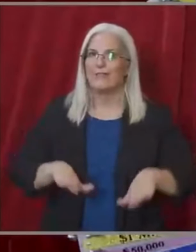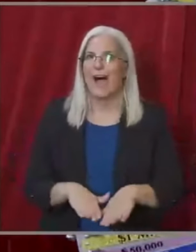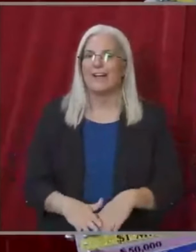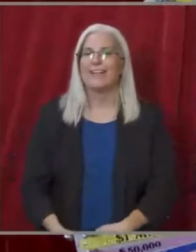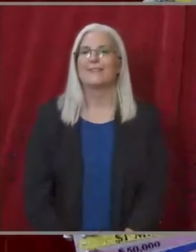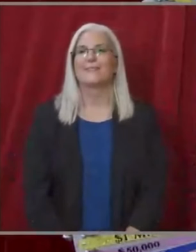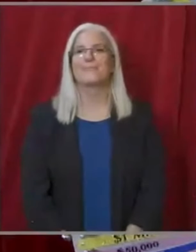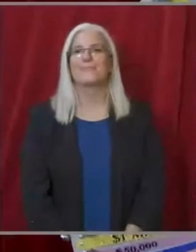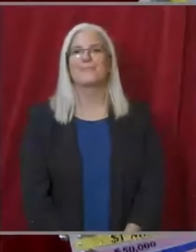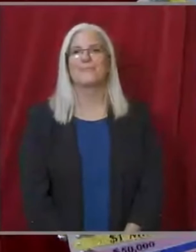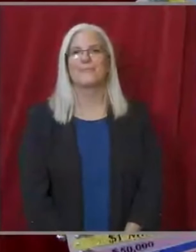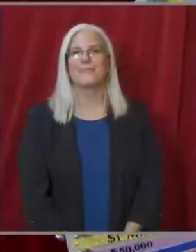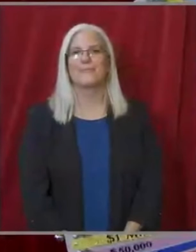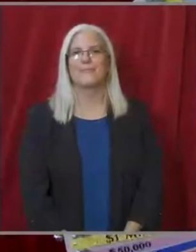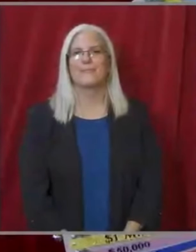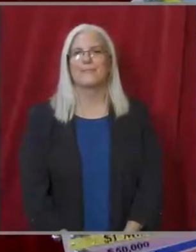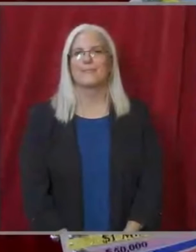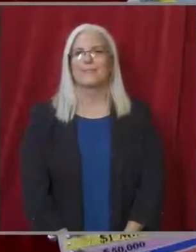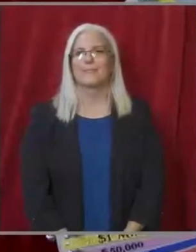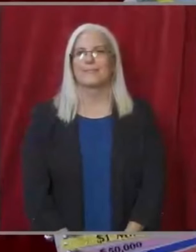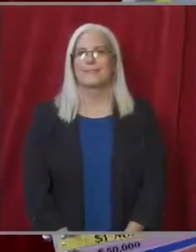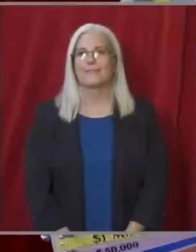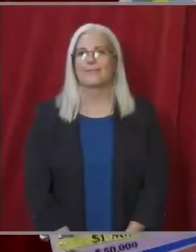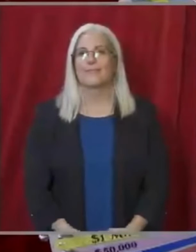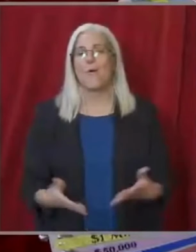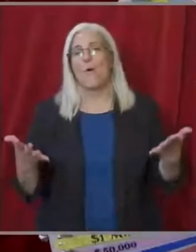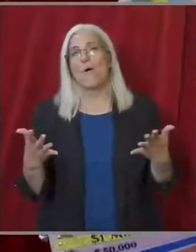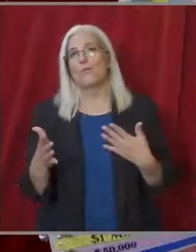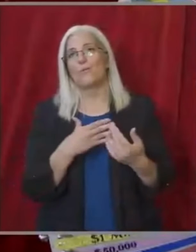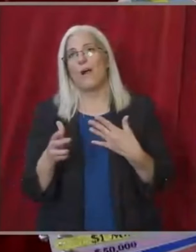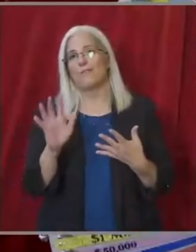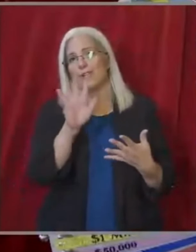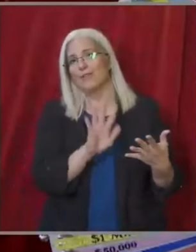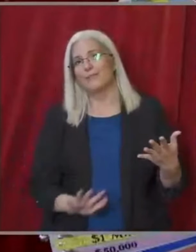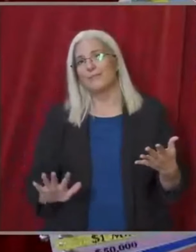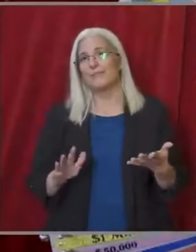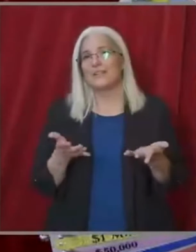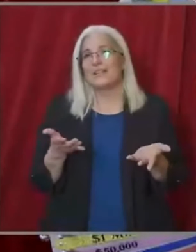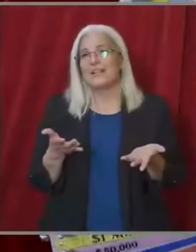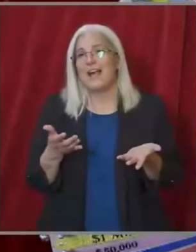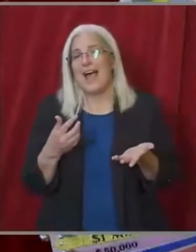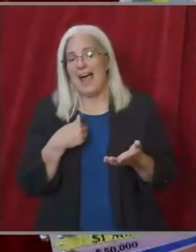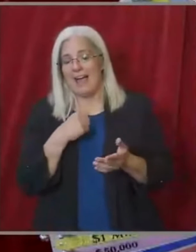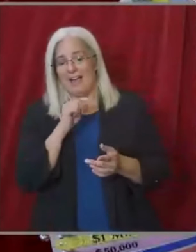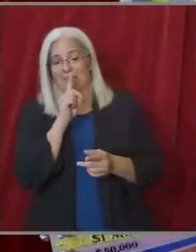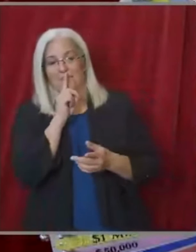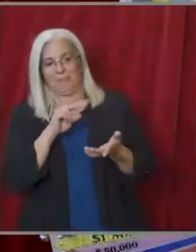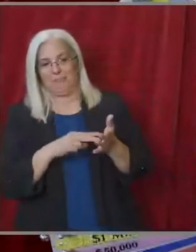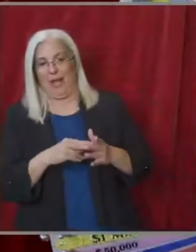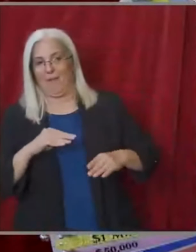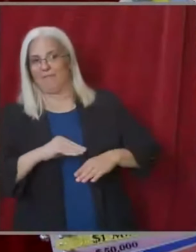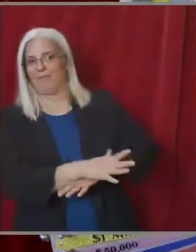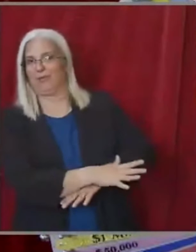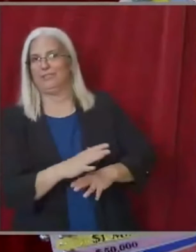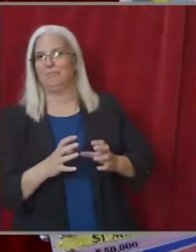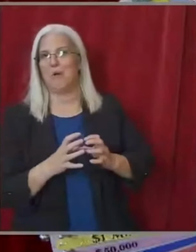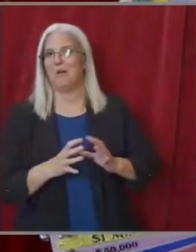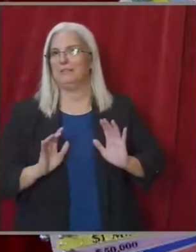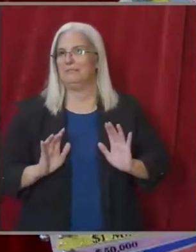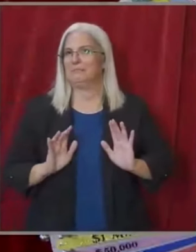Well, wherever chance lays. So we're not influencing anything. Anywhere. I mean, we do live in YOLO,